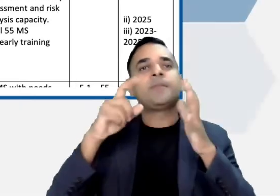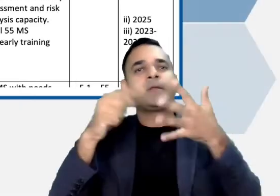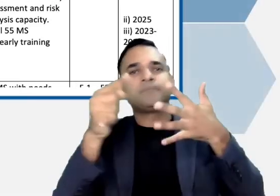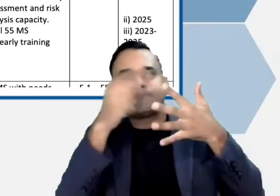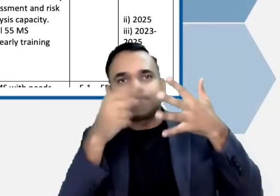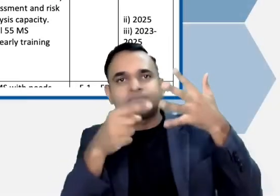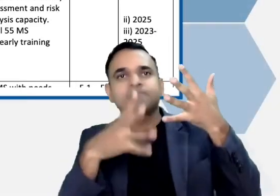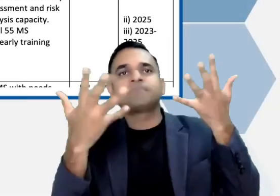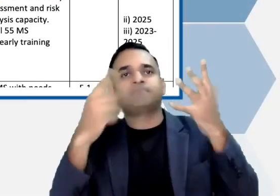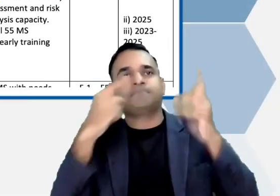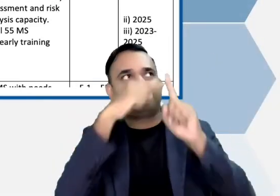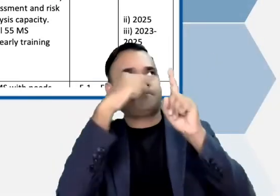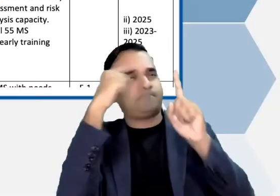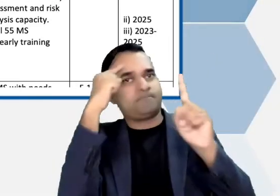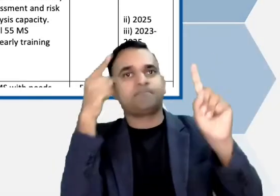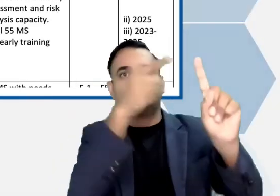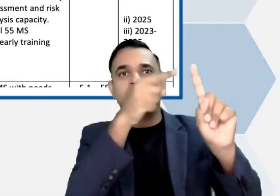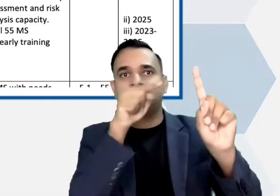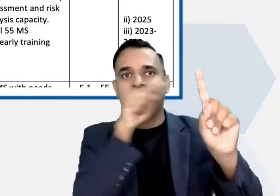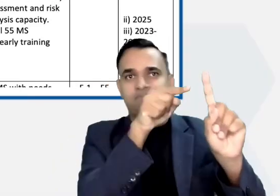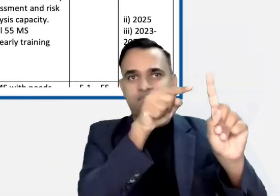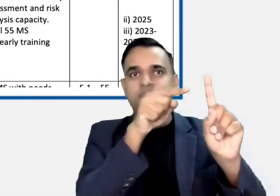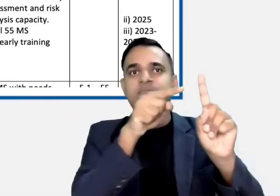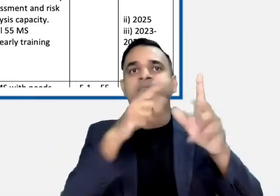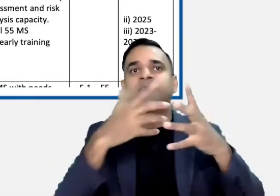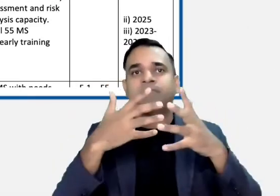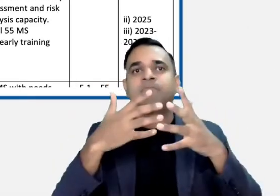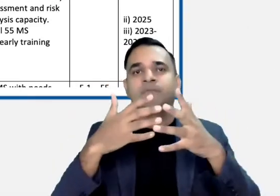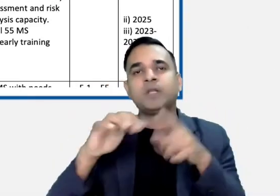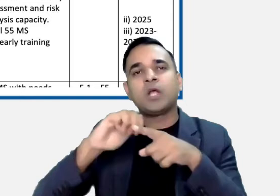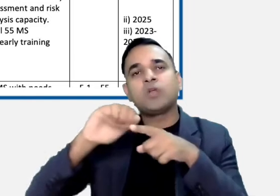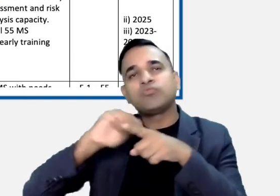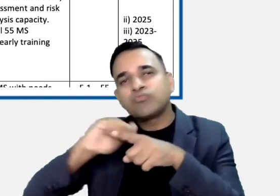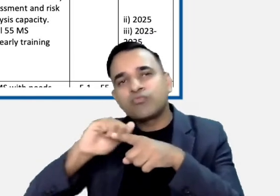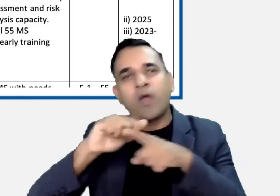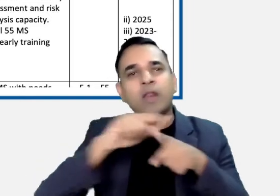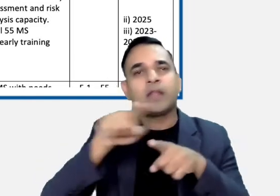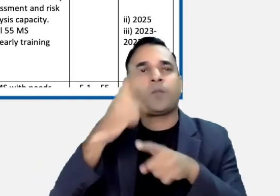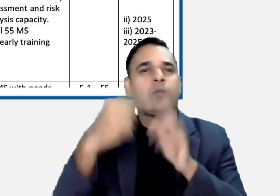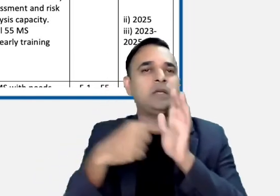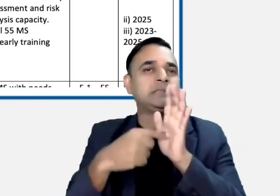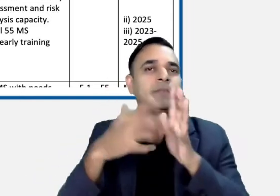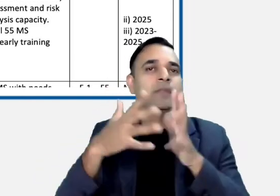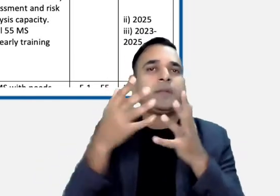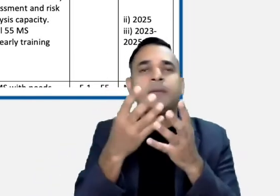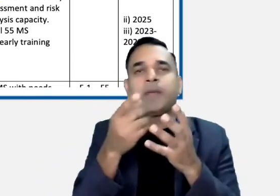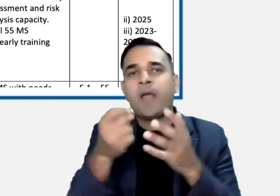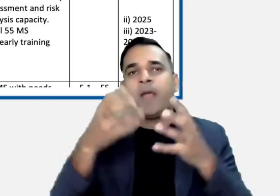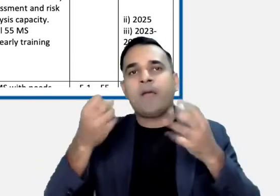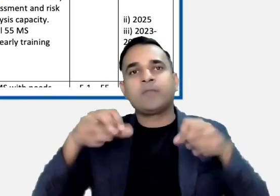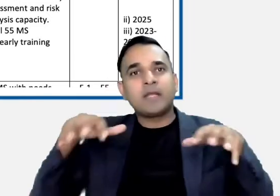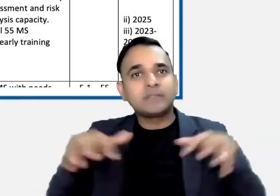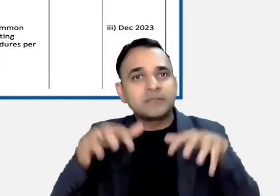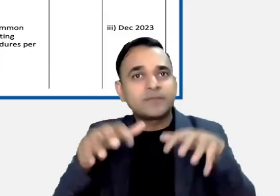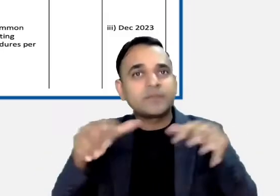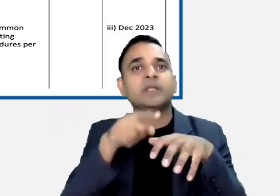one example of so many activities. It can be a very long document, I can assure you with that, but maybe you will need to have your time